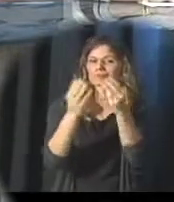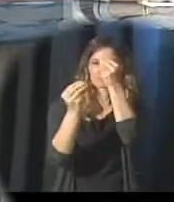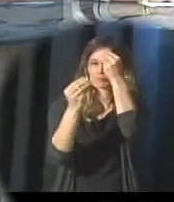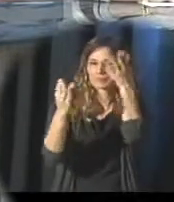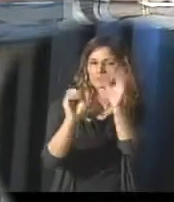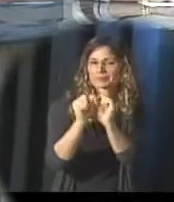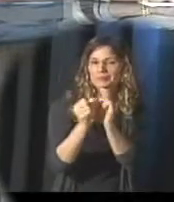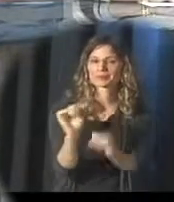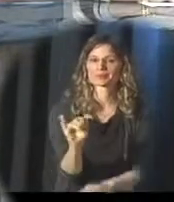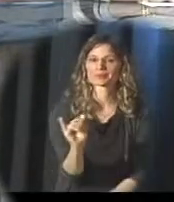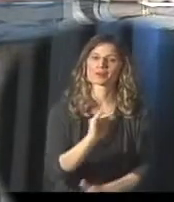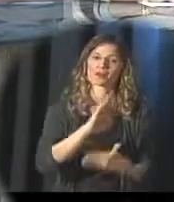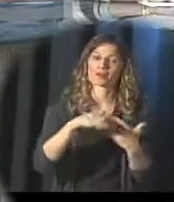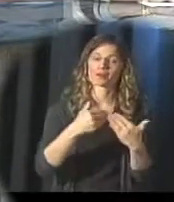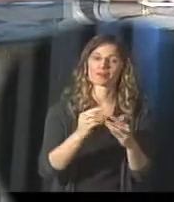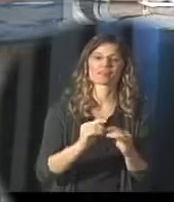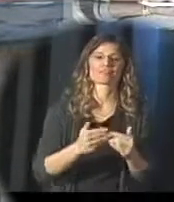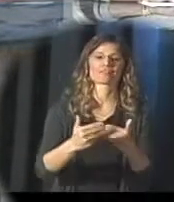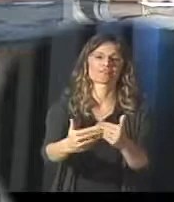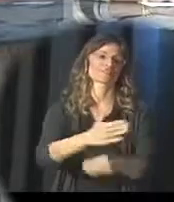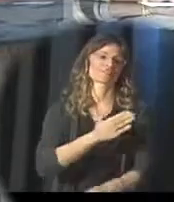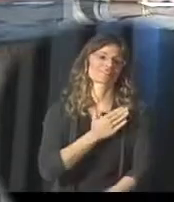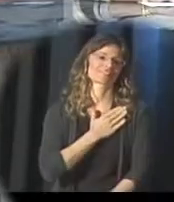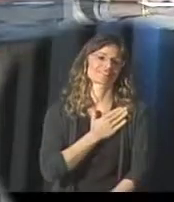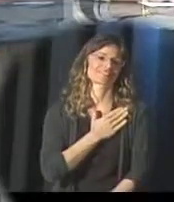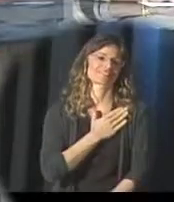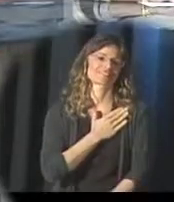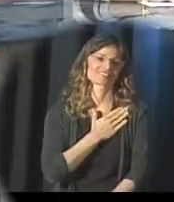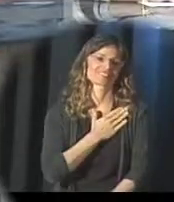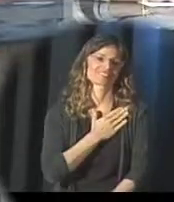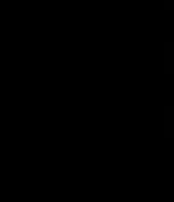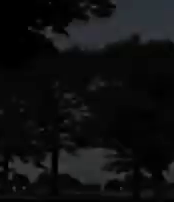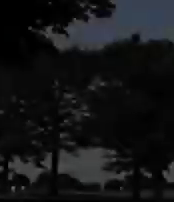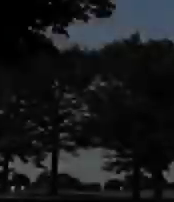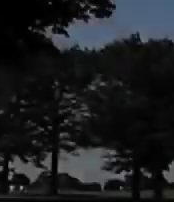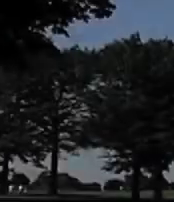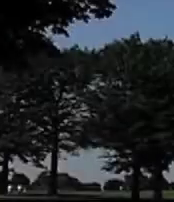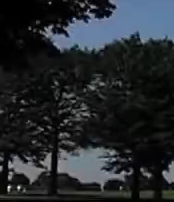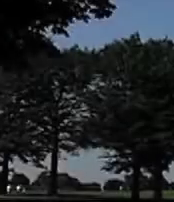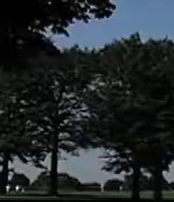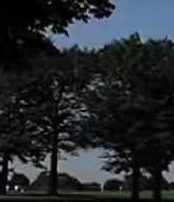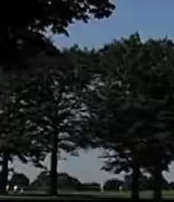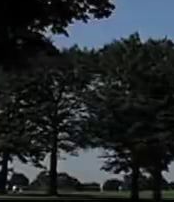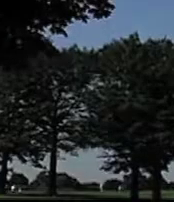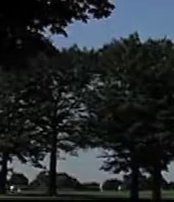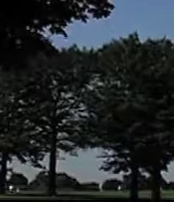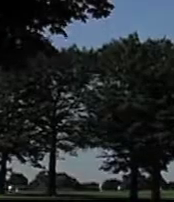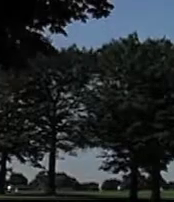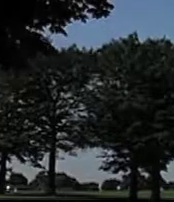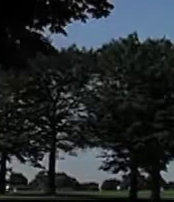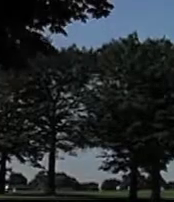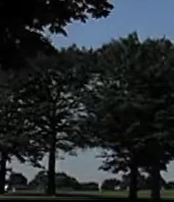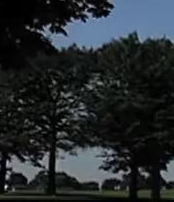and sports. All this and more coming up after the pledge. Please rise for the pledge.